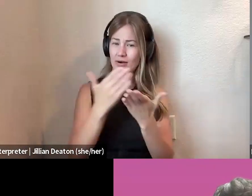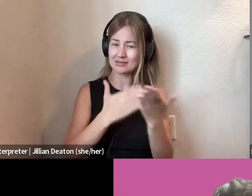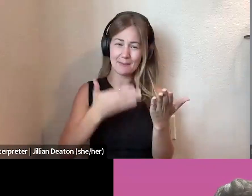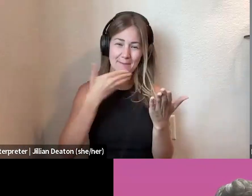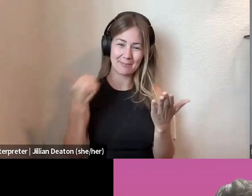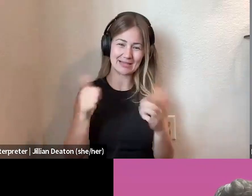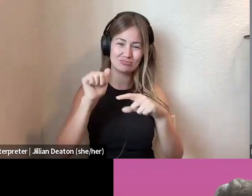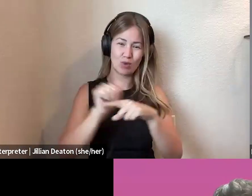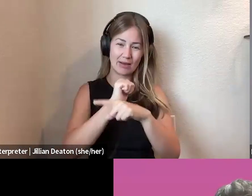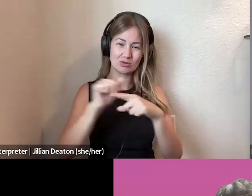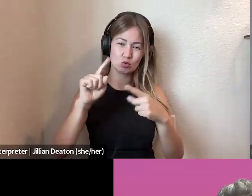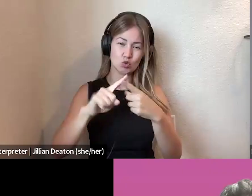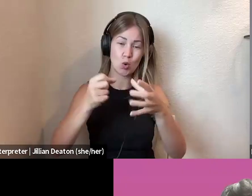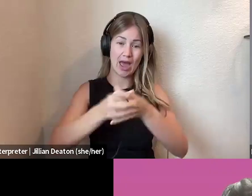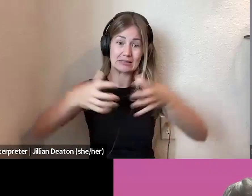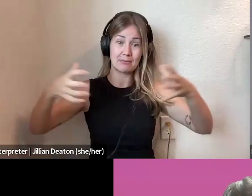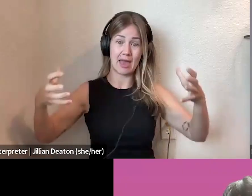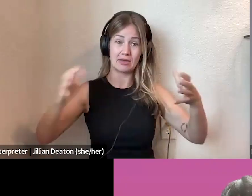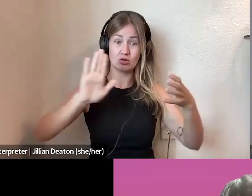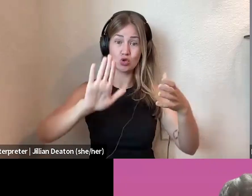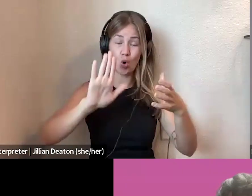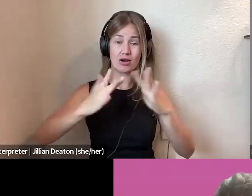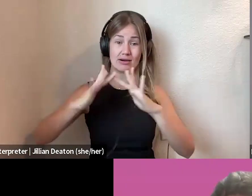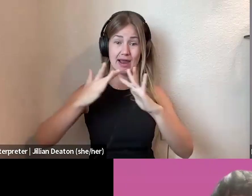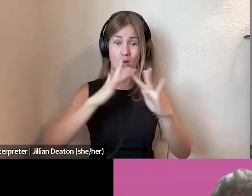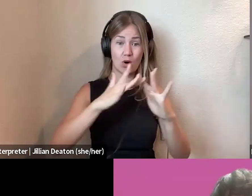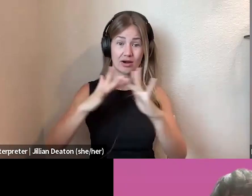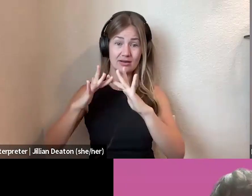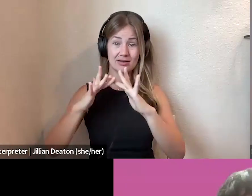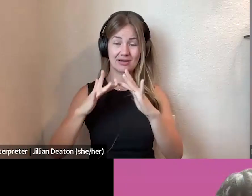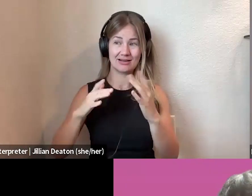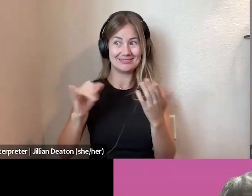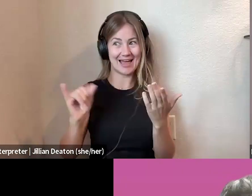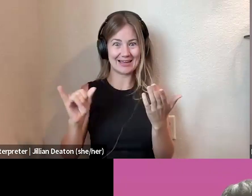expand your organizational networks to these funders, i.e. get